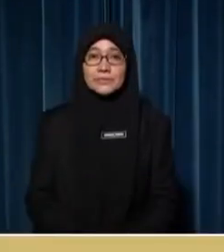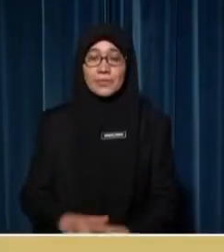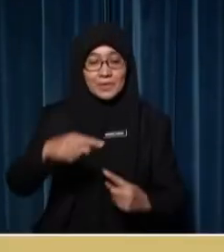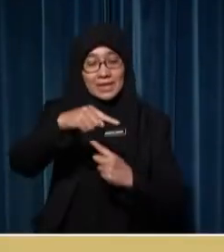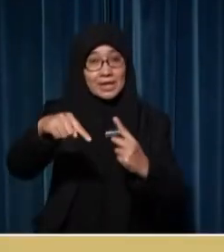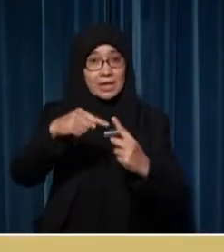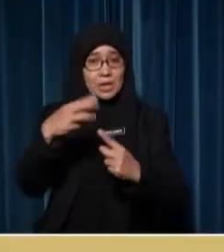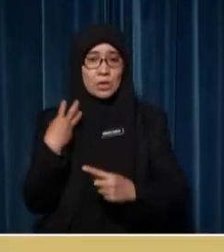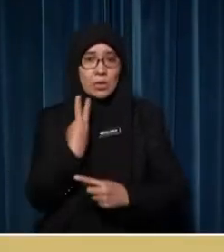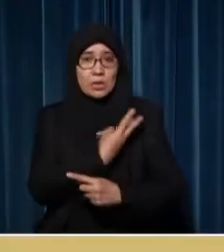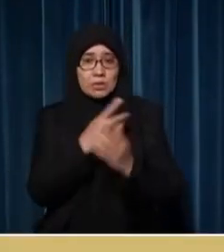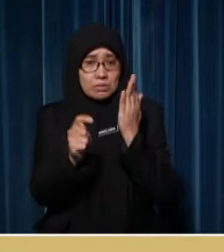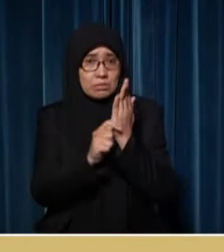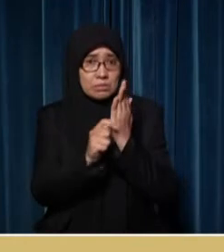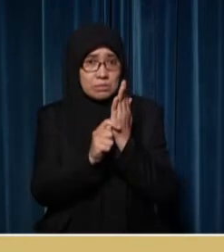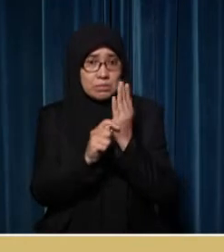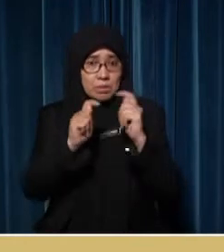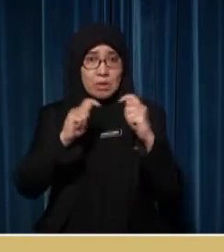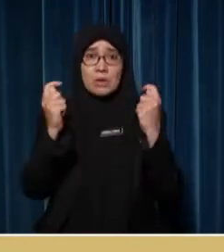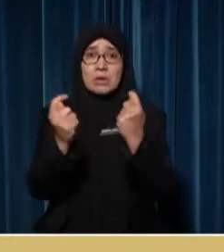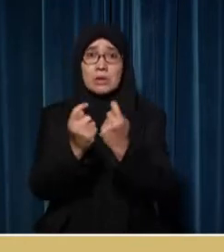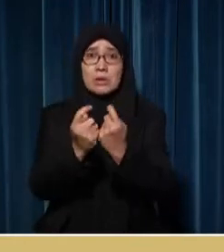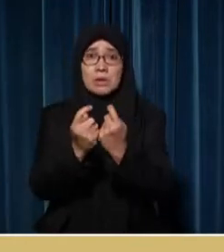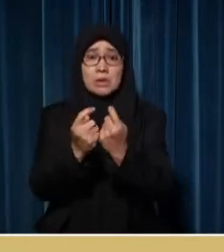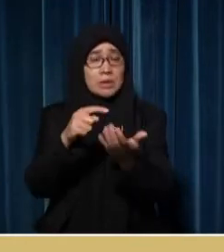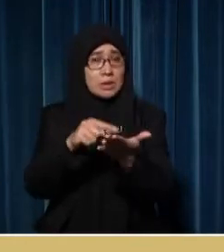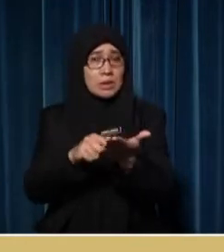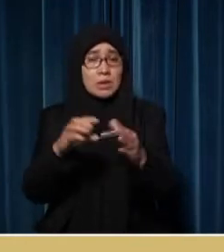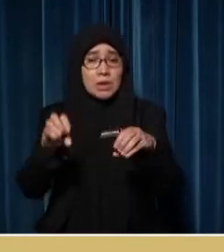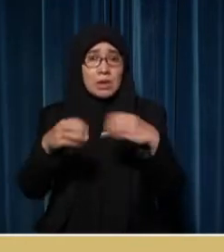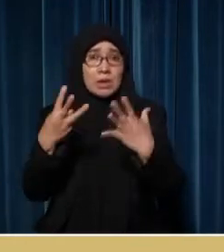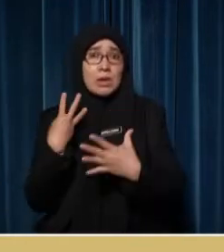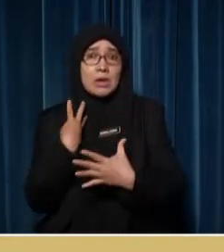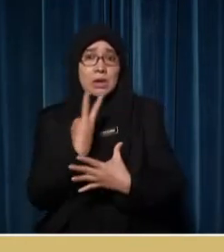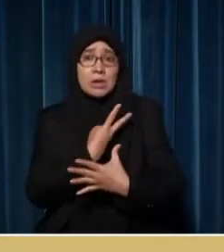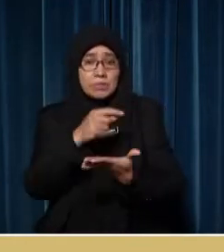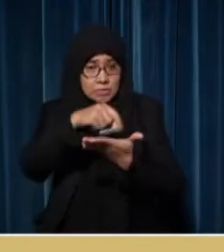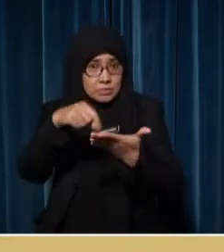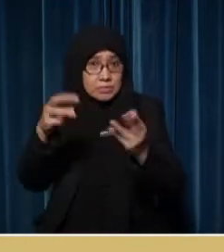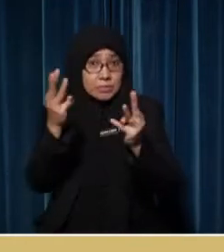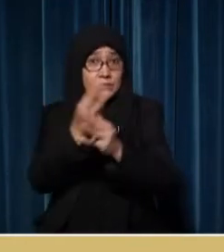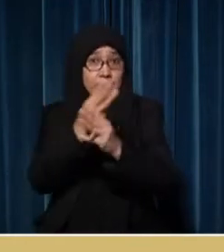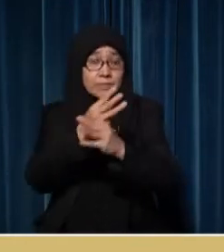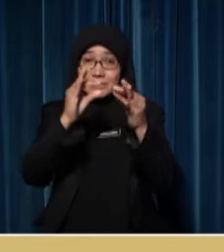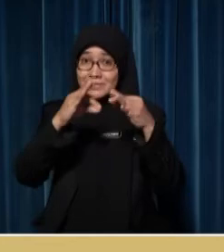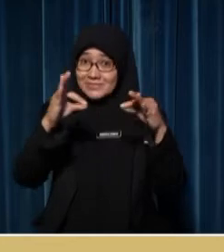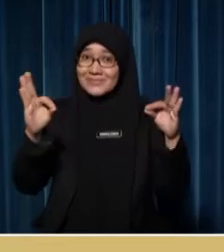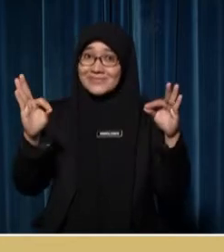When we add them together, this is how we would write the mathematical sentence.